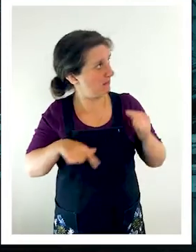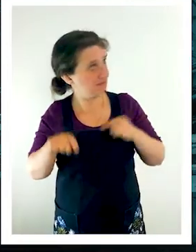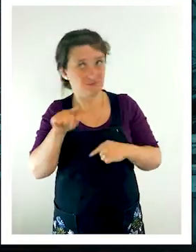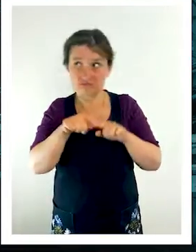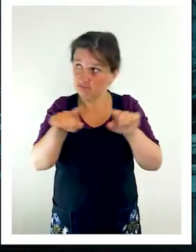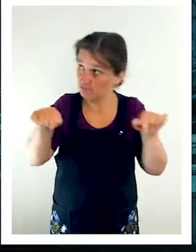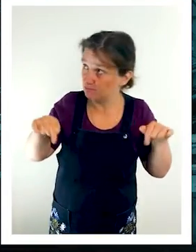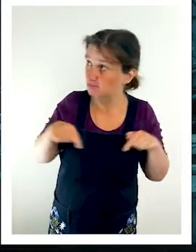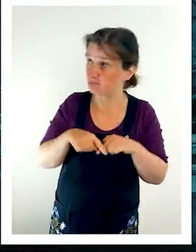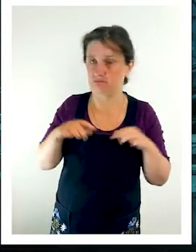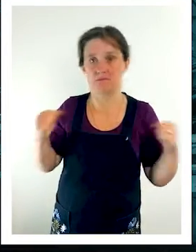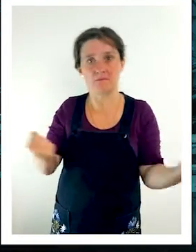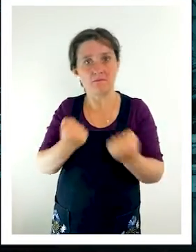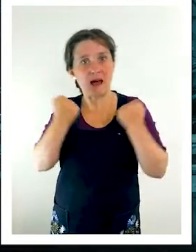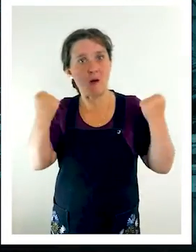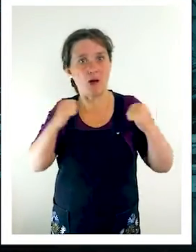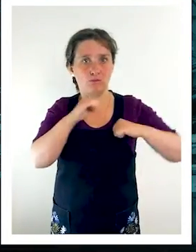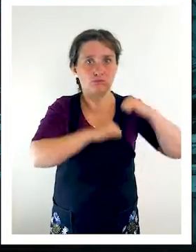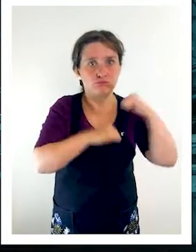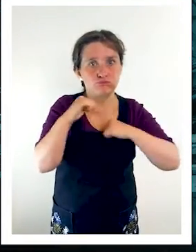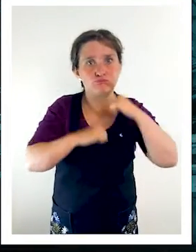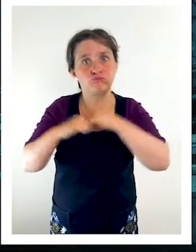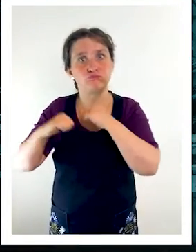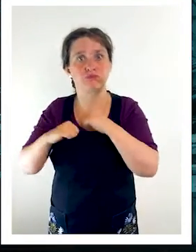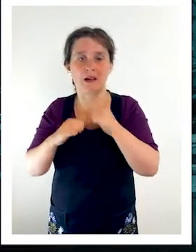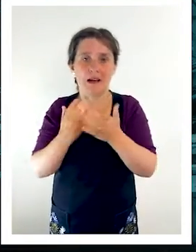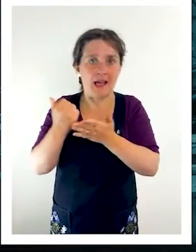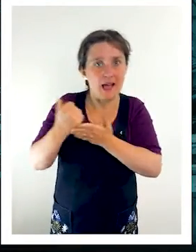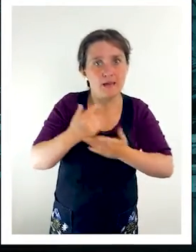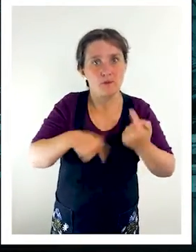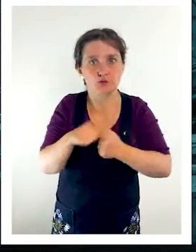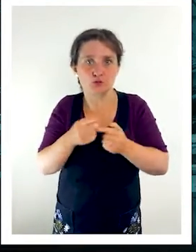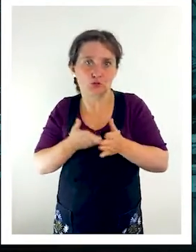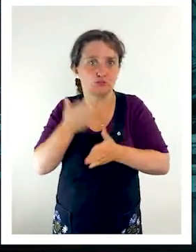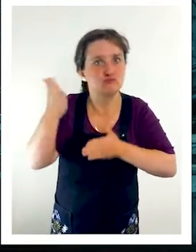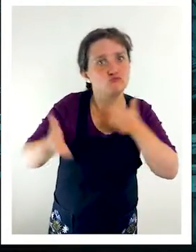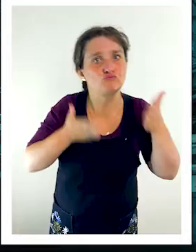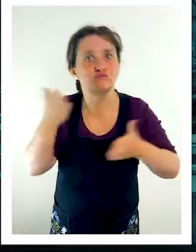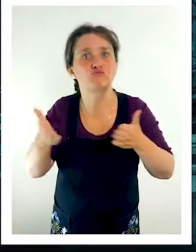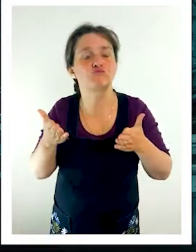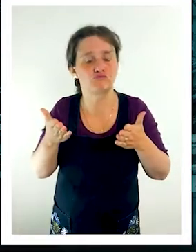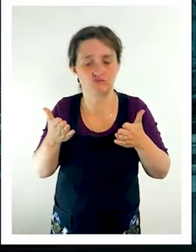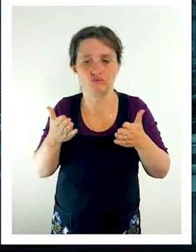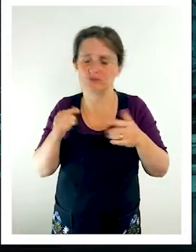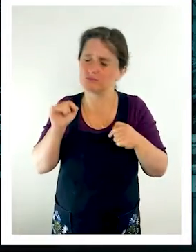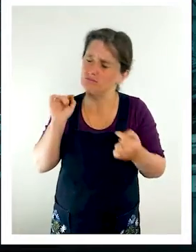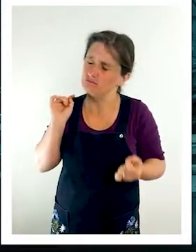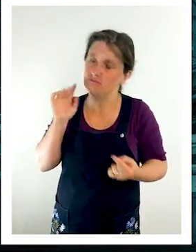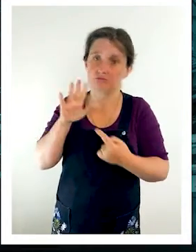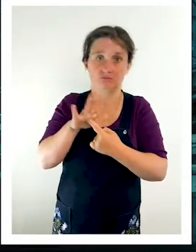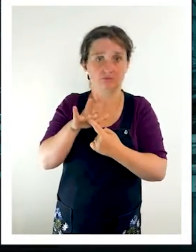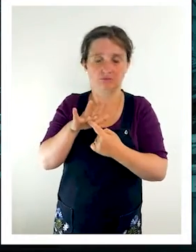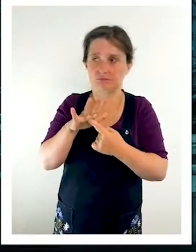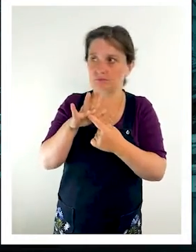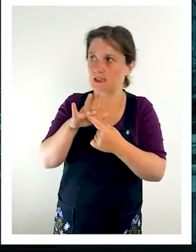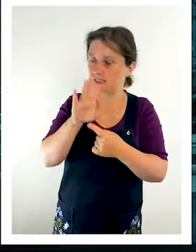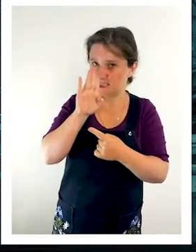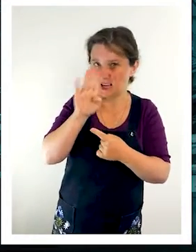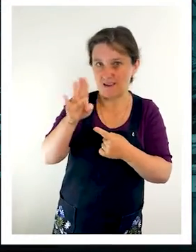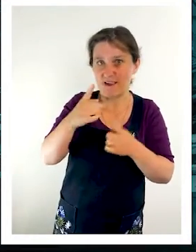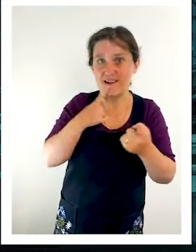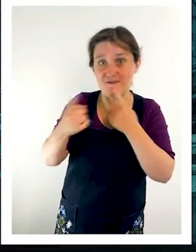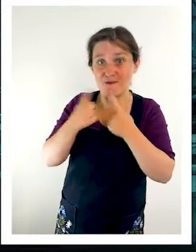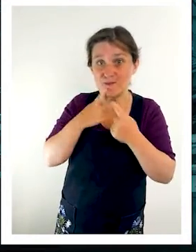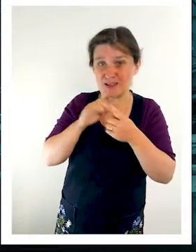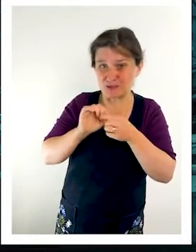part and helps us go on our missions. This part is so important that there is a direct feed of